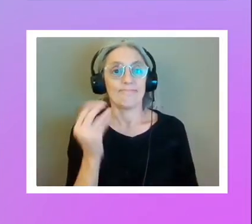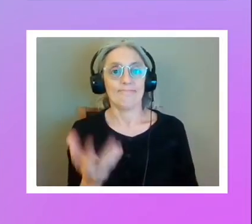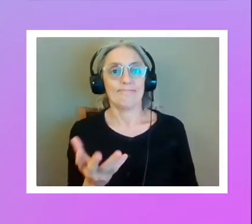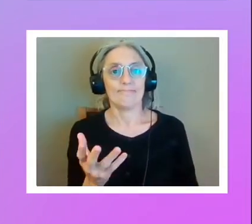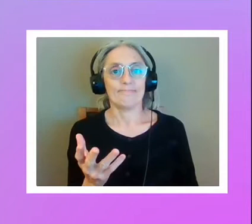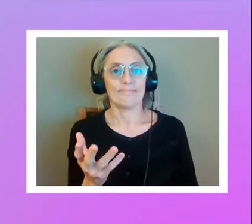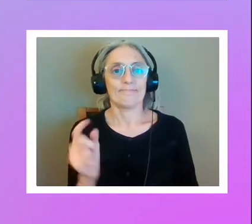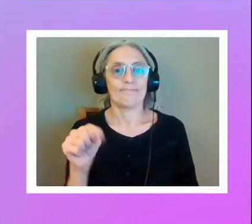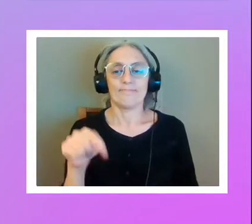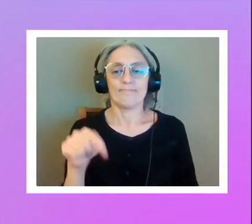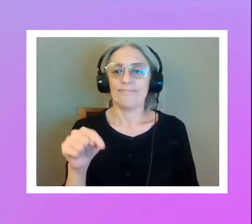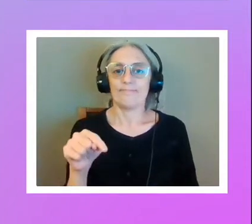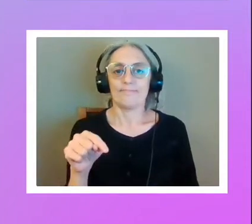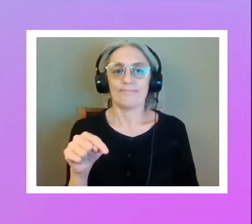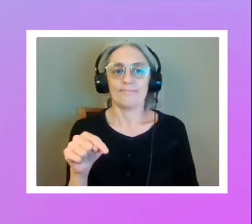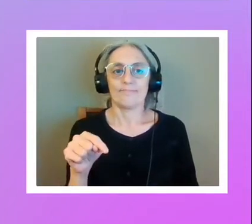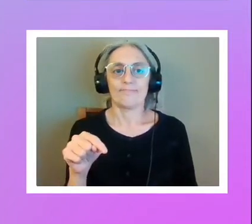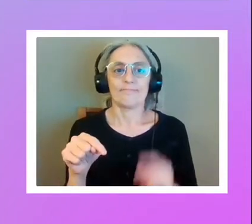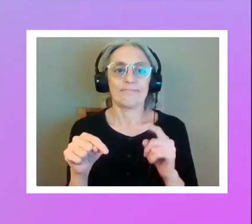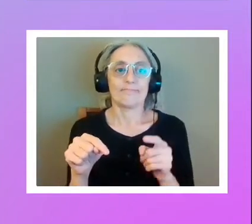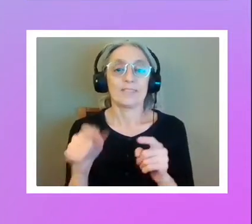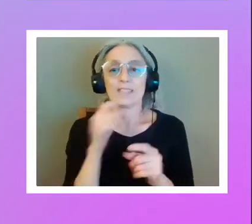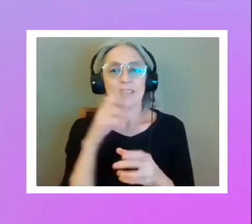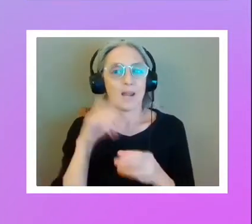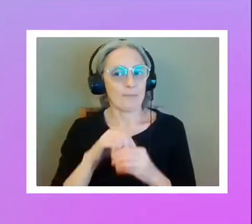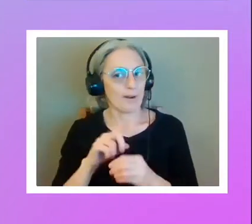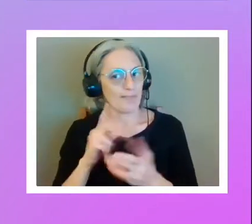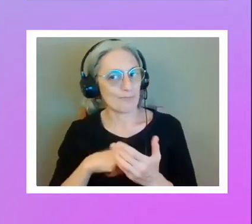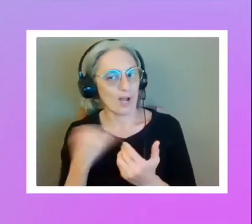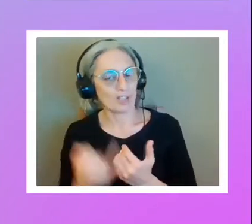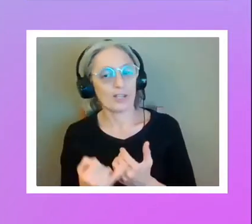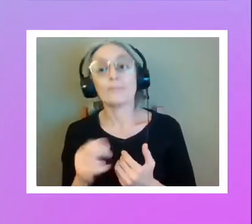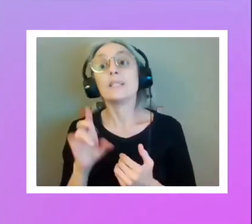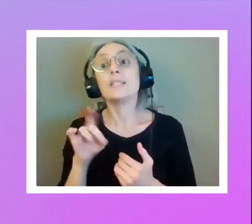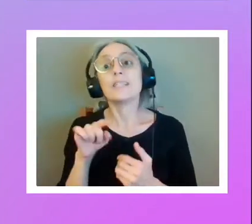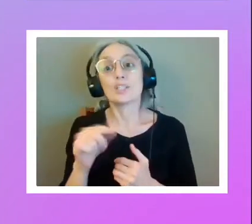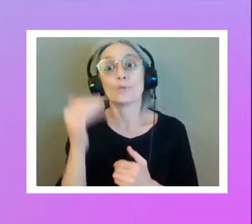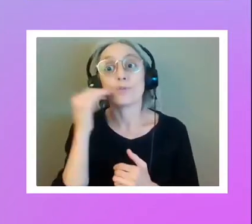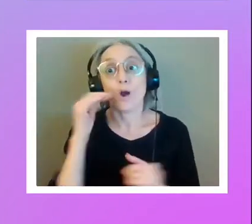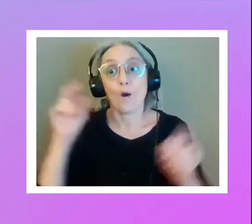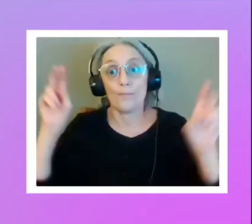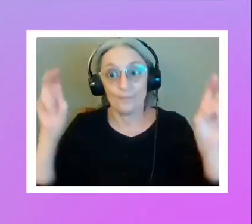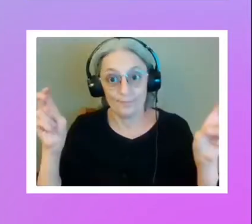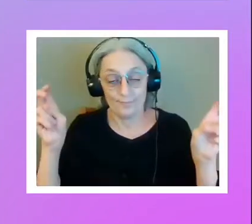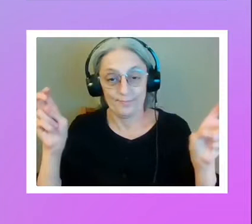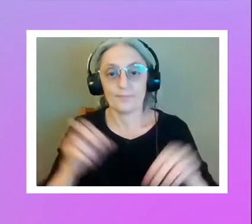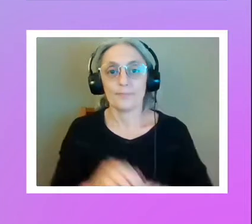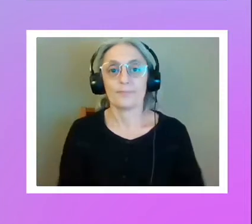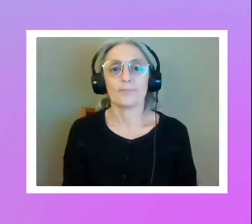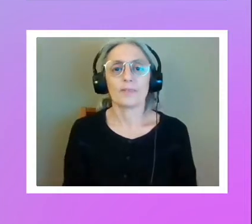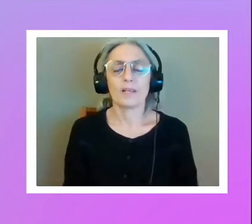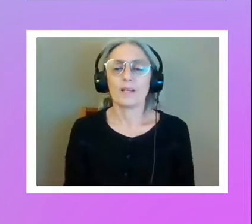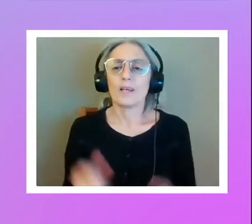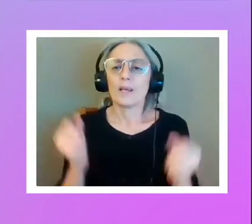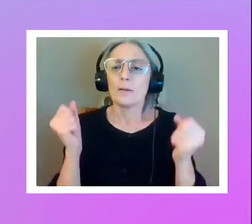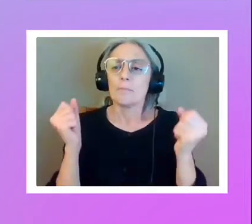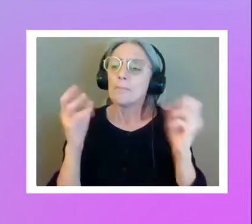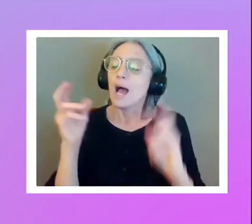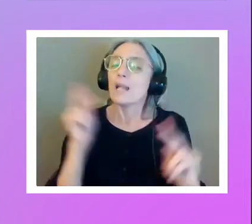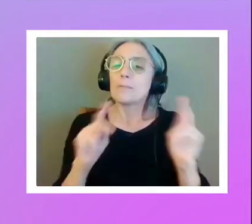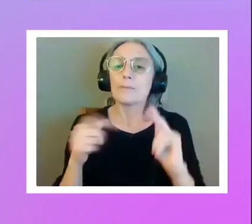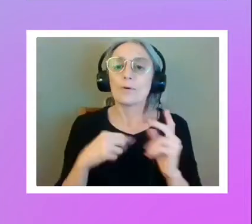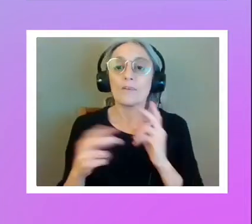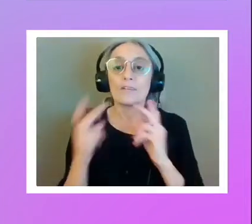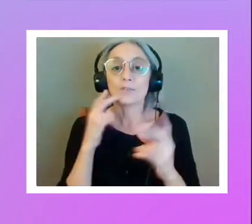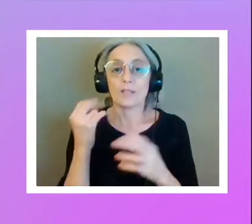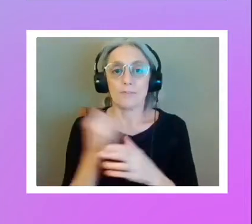this project. Did you know that a lot of people who are visually impaired do